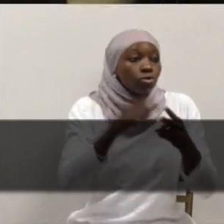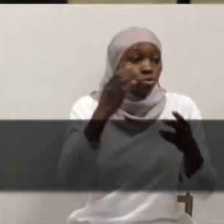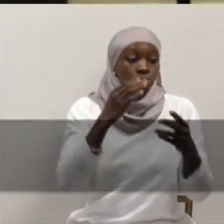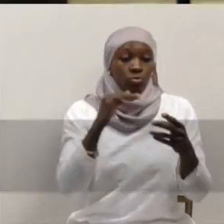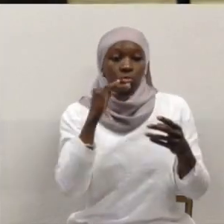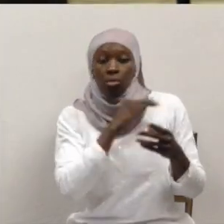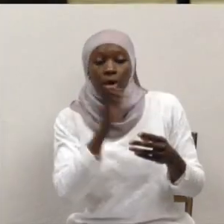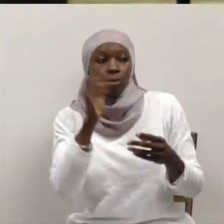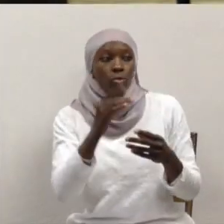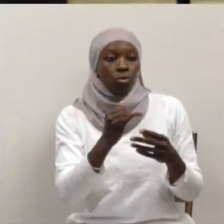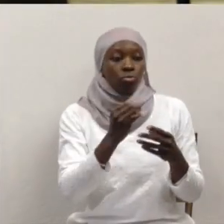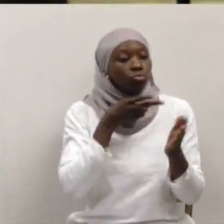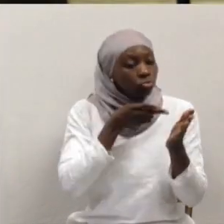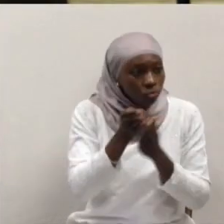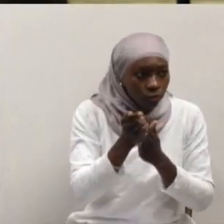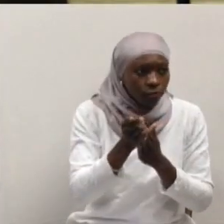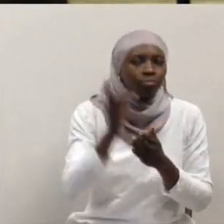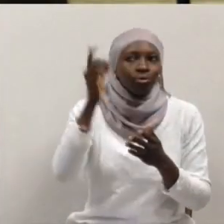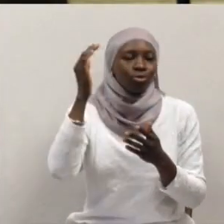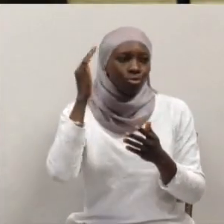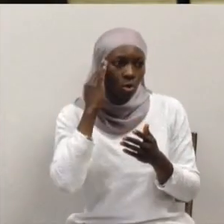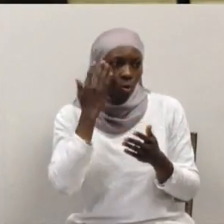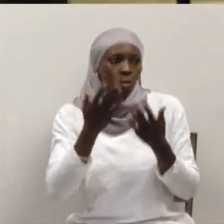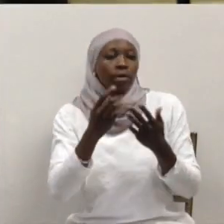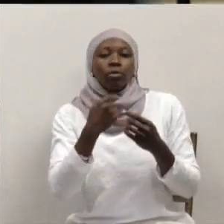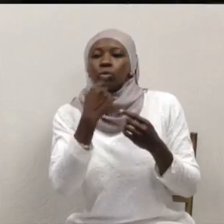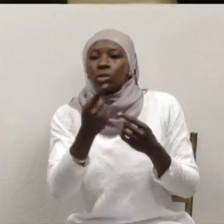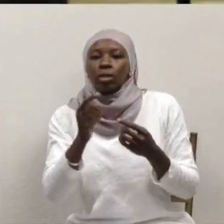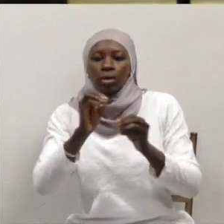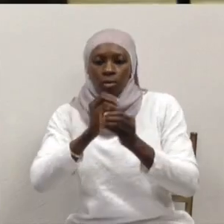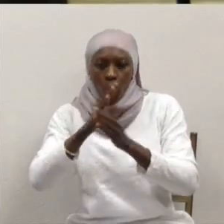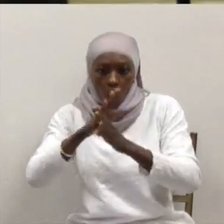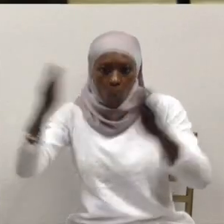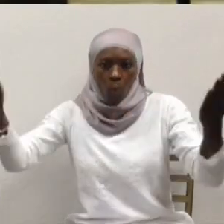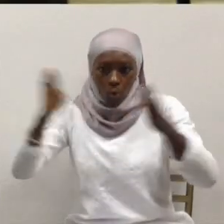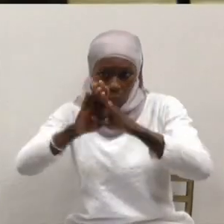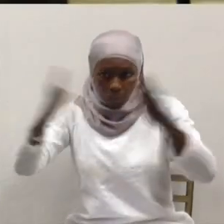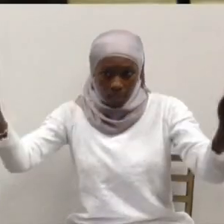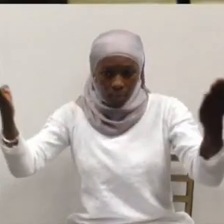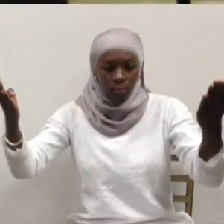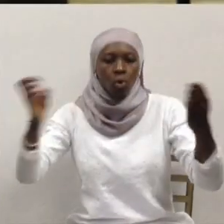your secret, and He knows what you say in public and the difference between the two.